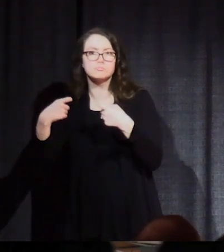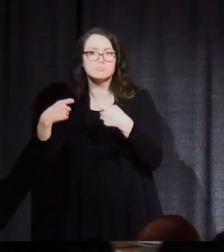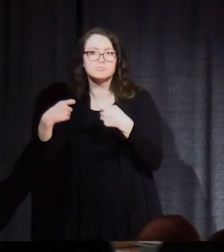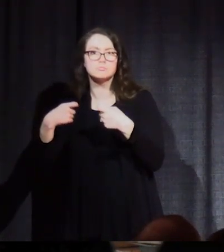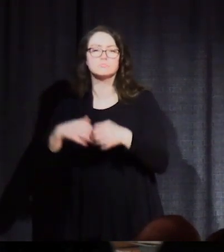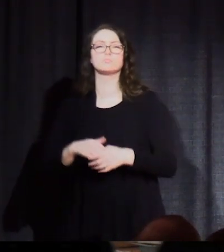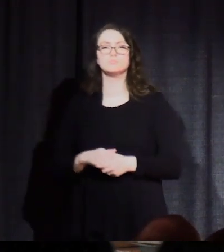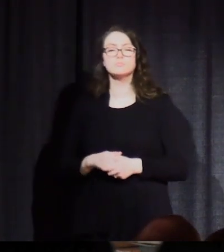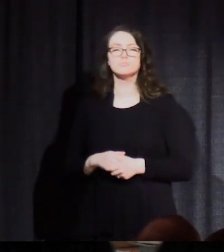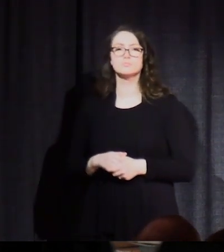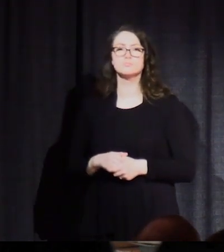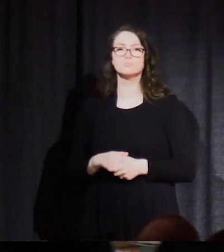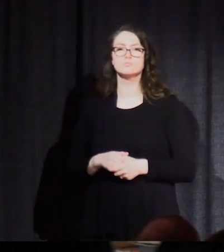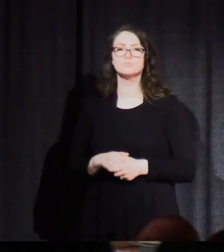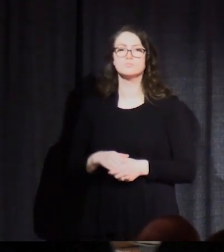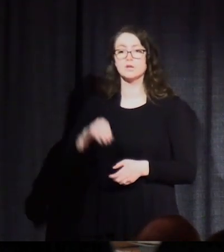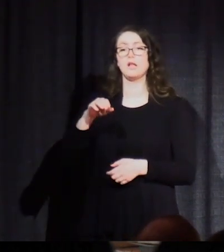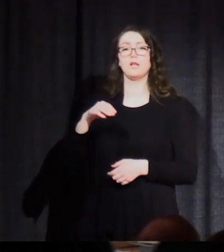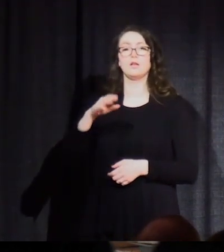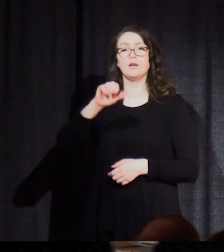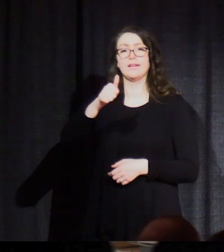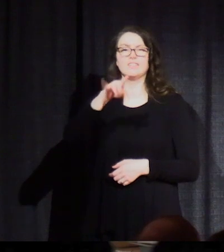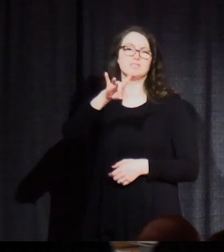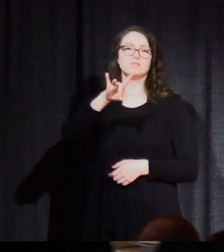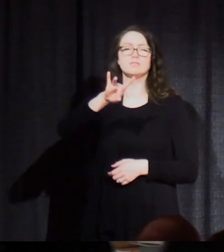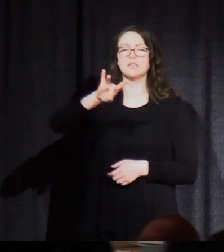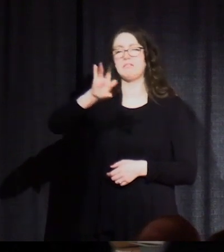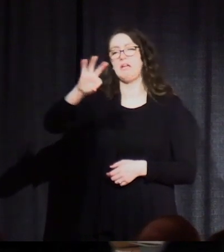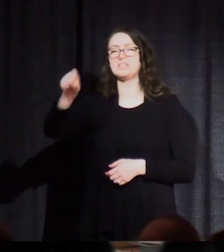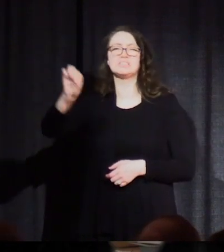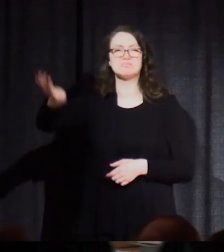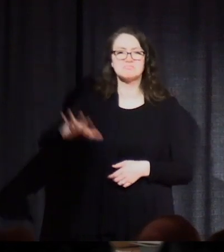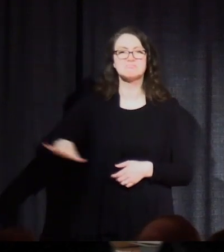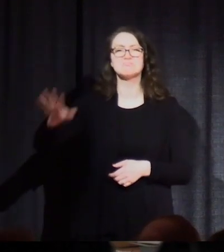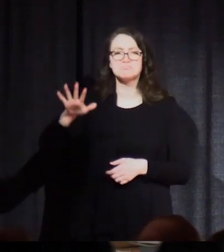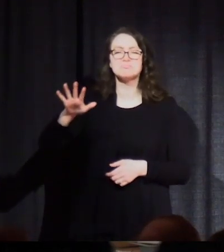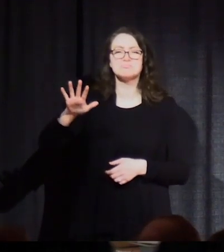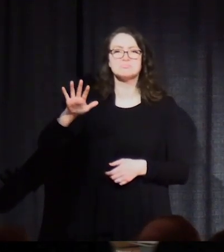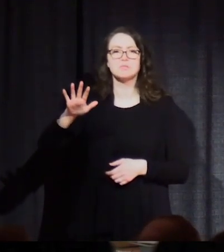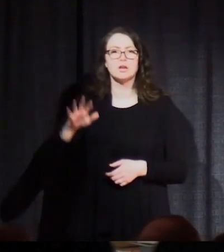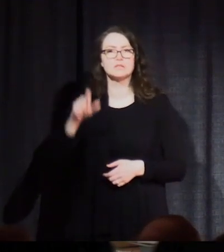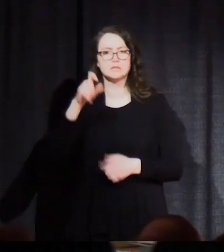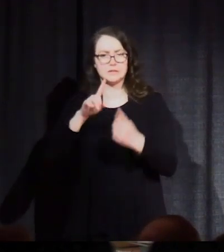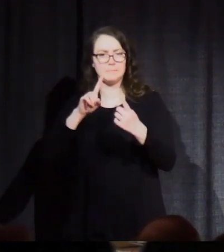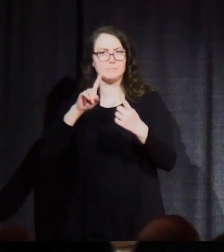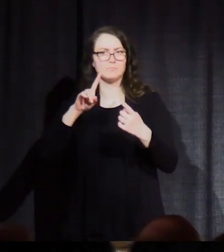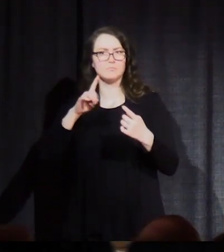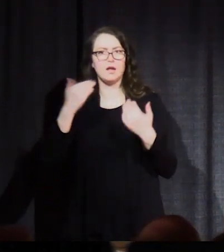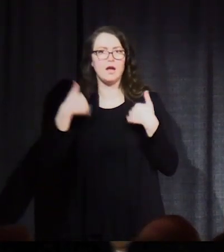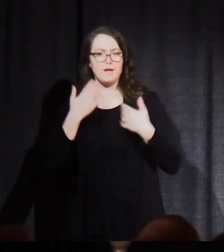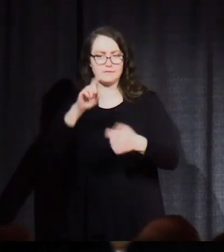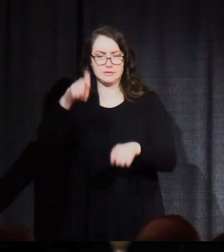In the late 1800s, power stations were constructed across the state to meet the needs of a population that would double over the next